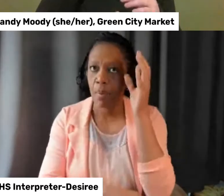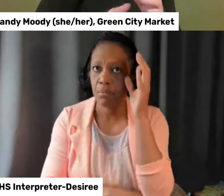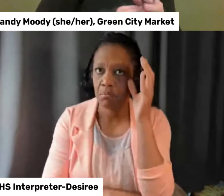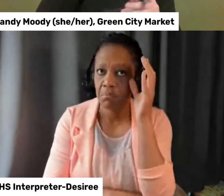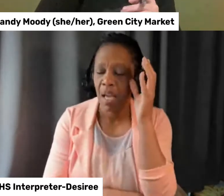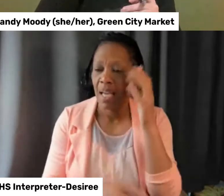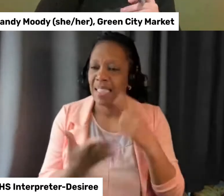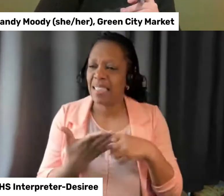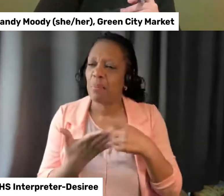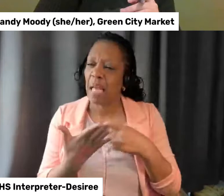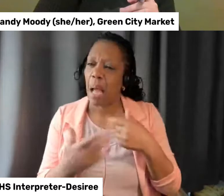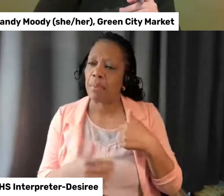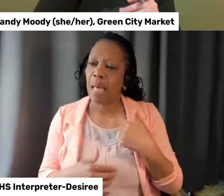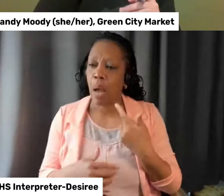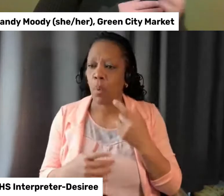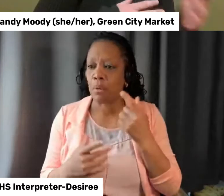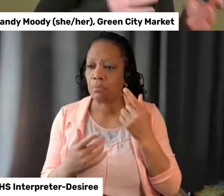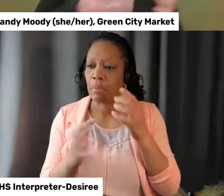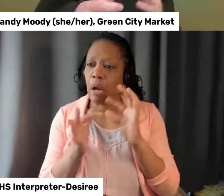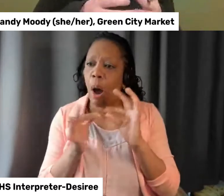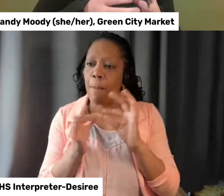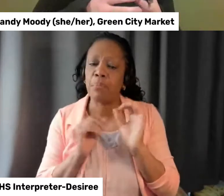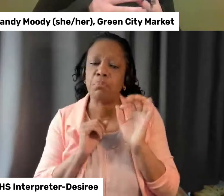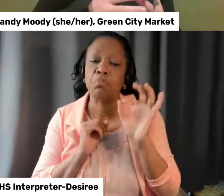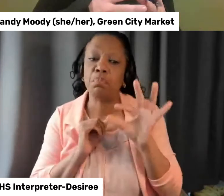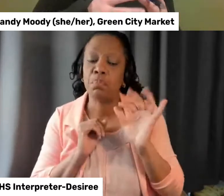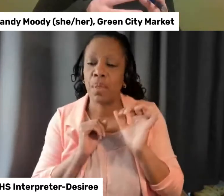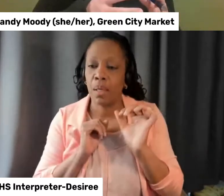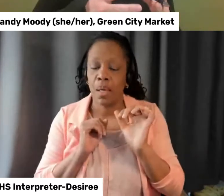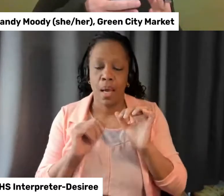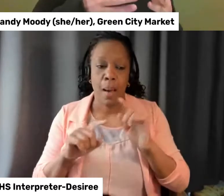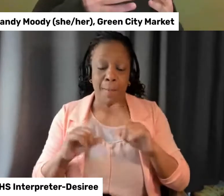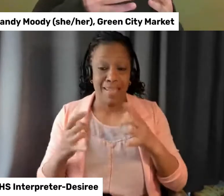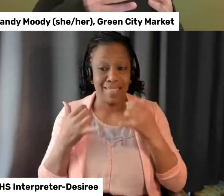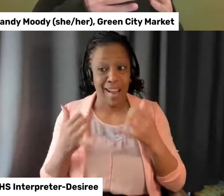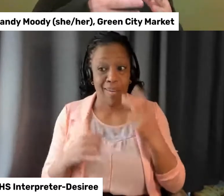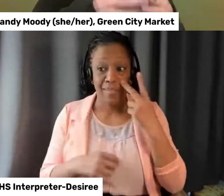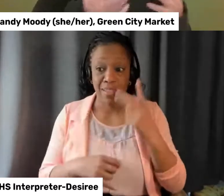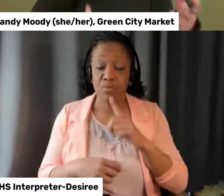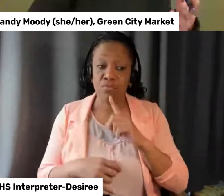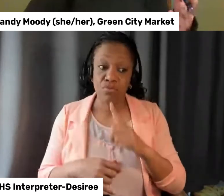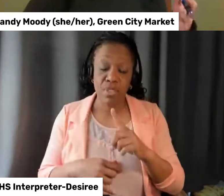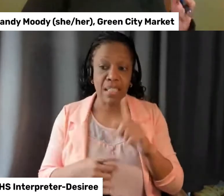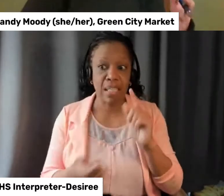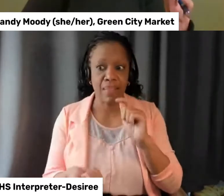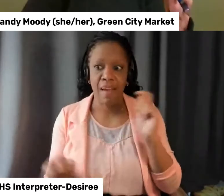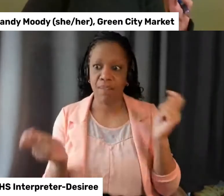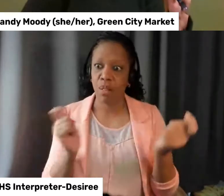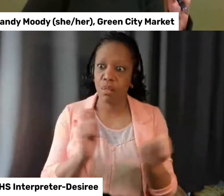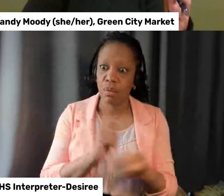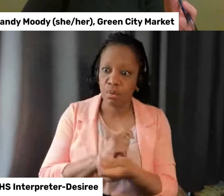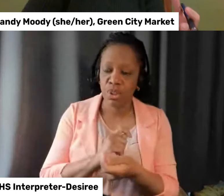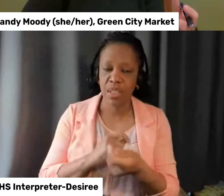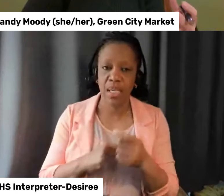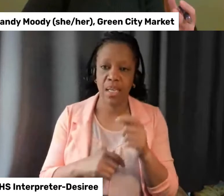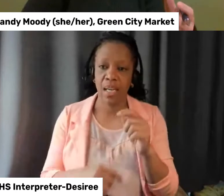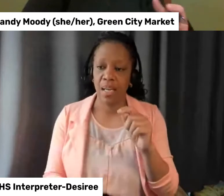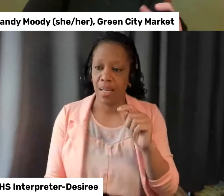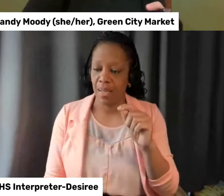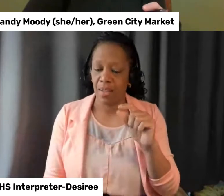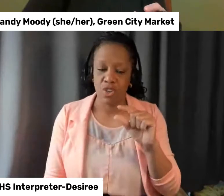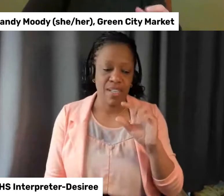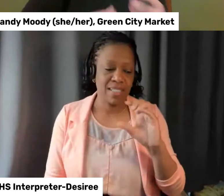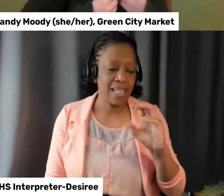maybe I have something to offer here. And now I've really seen just the evolution of the resources that Green City Market